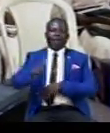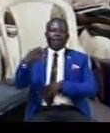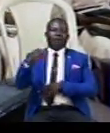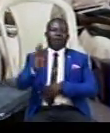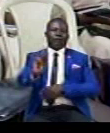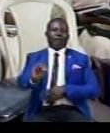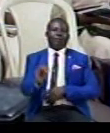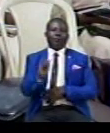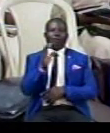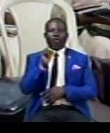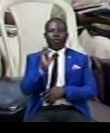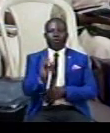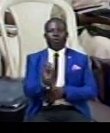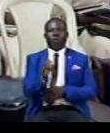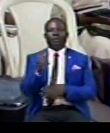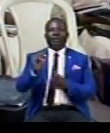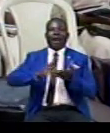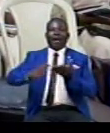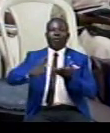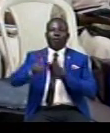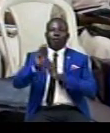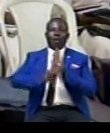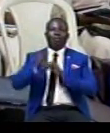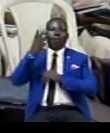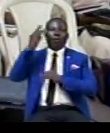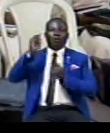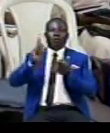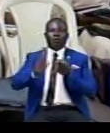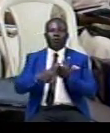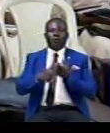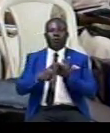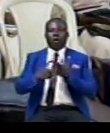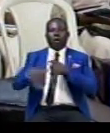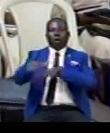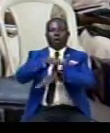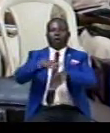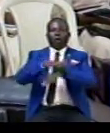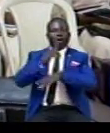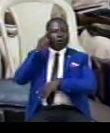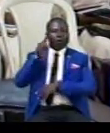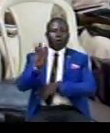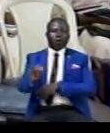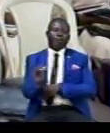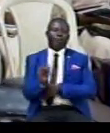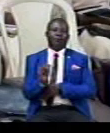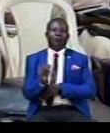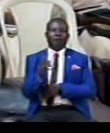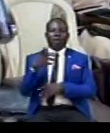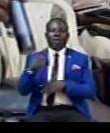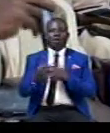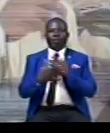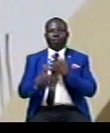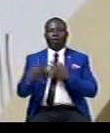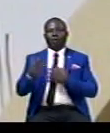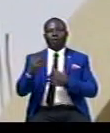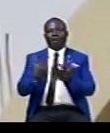them. So the atonement was to cover for them. the blood of the Lamb.